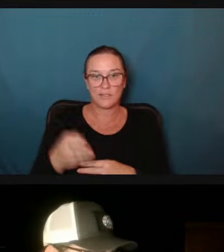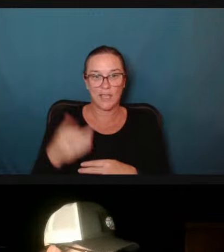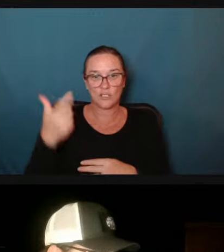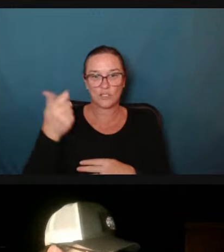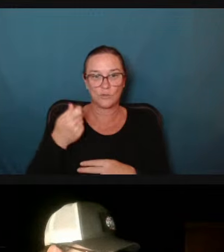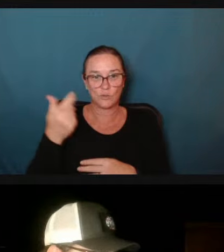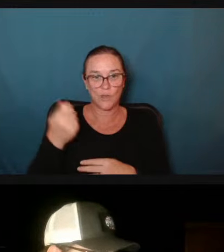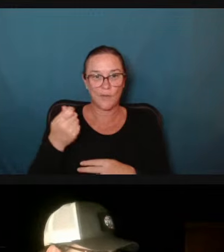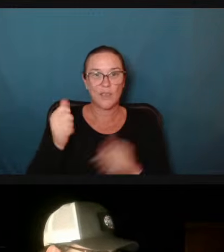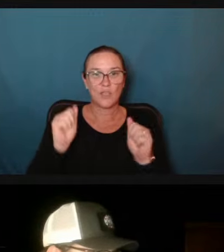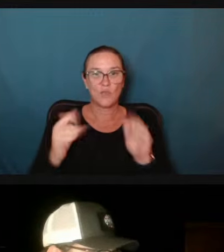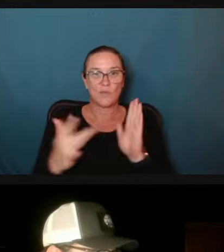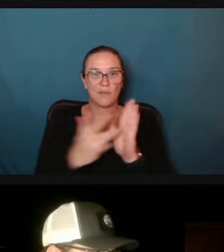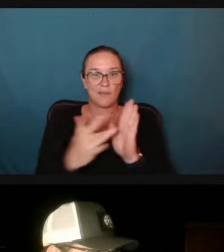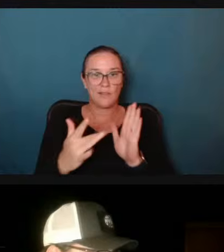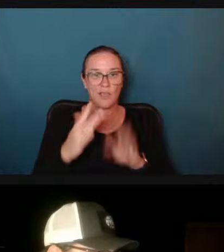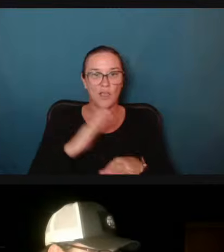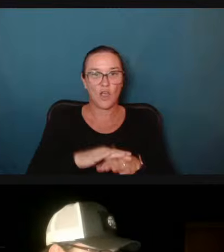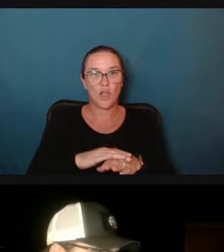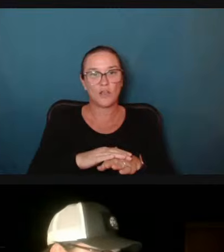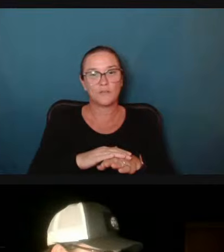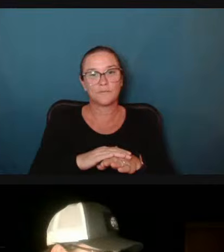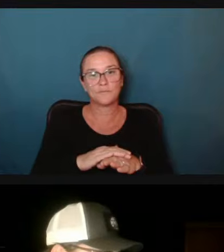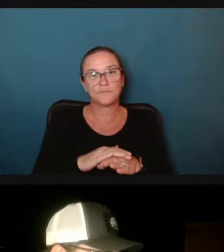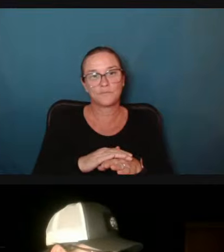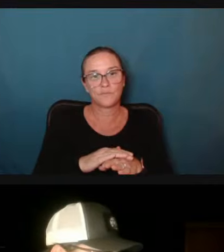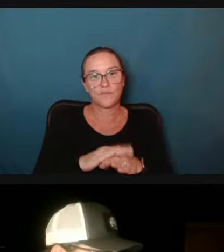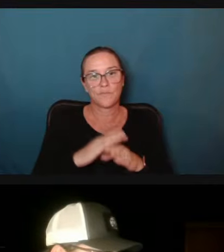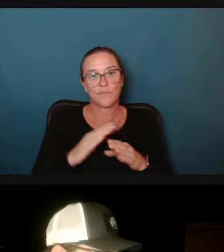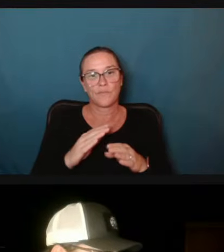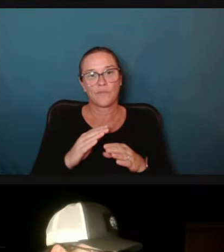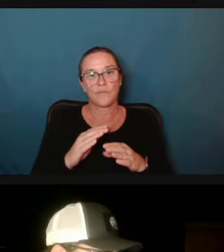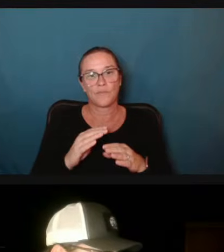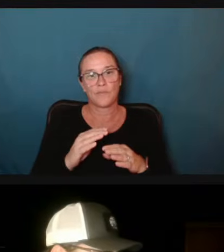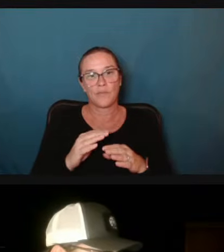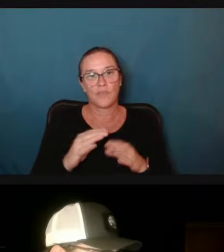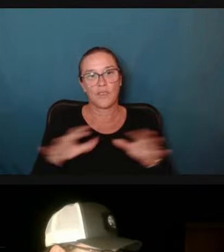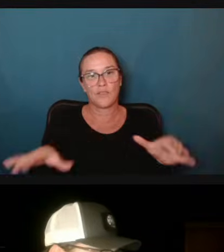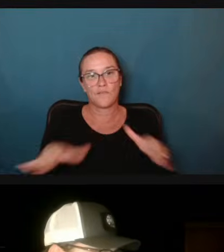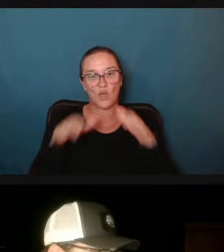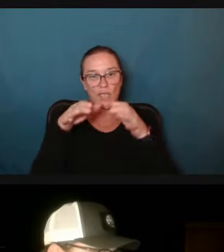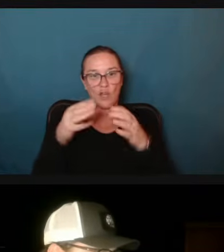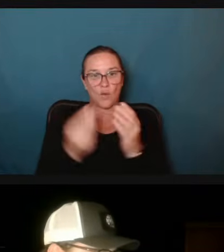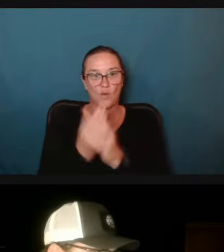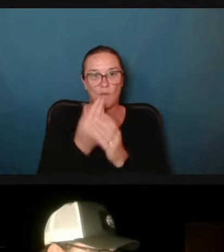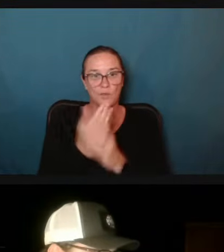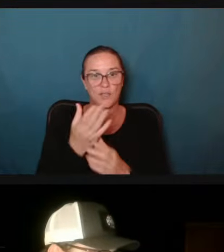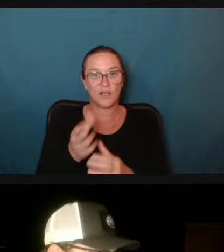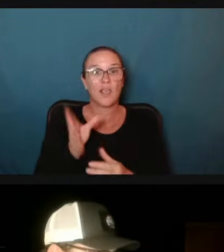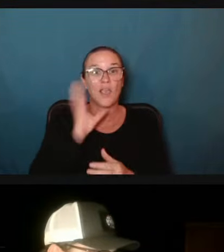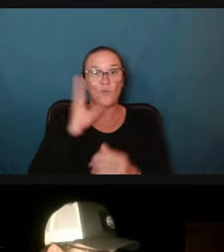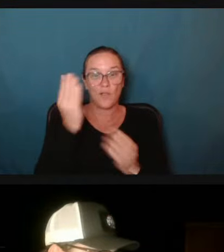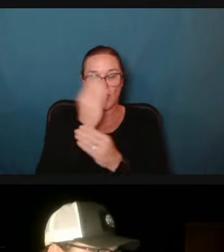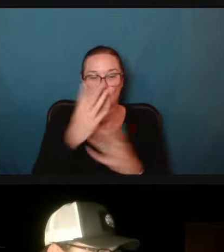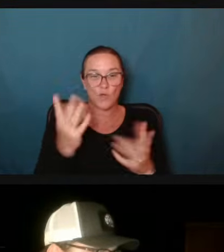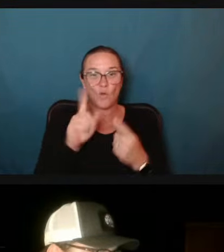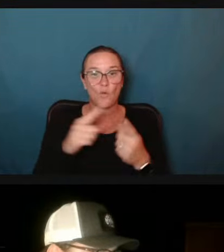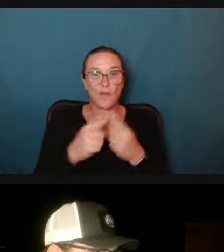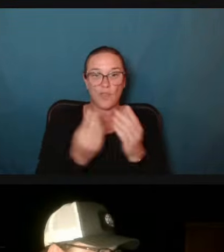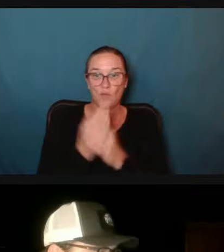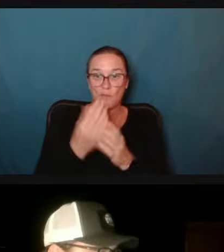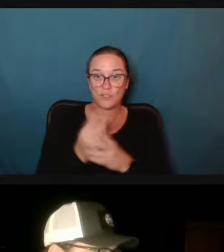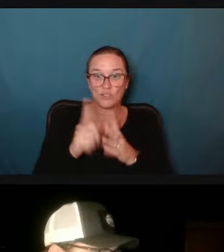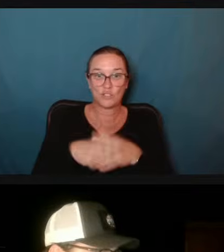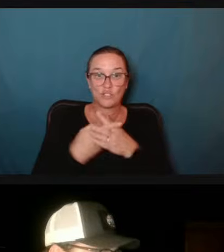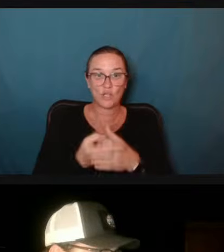on our volcano alert messaging and you'll get an email then when the episode is just getting started. This helps in case